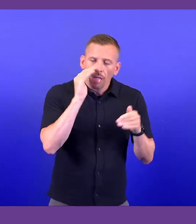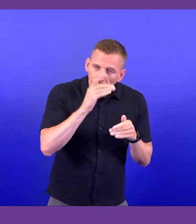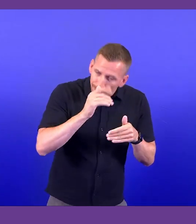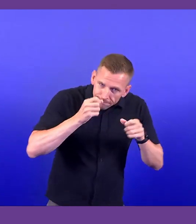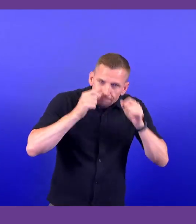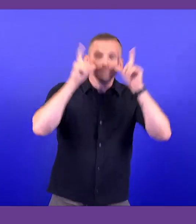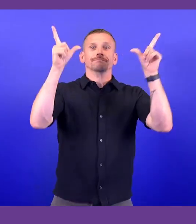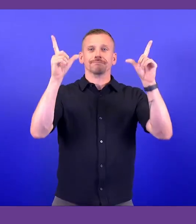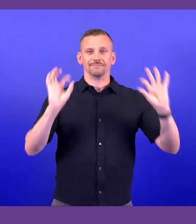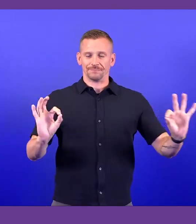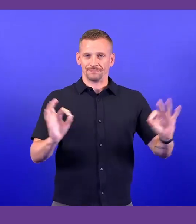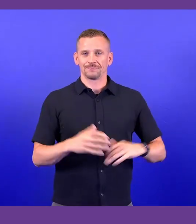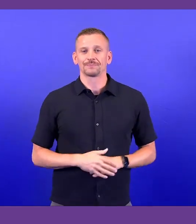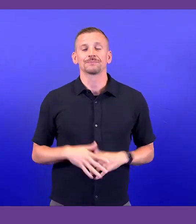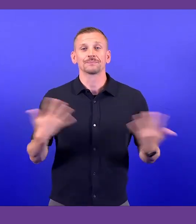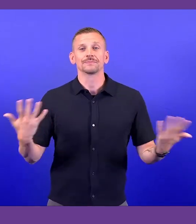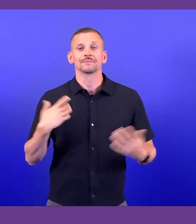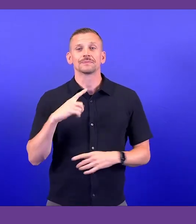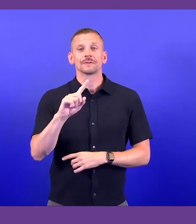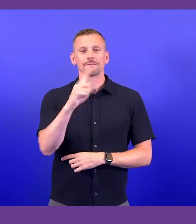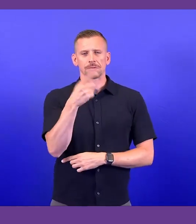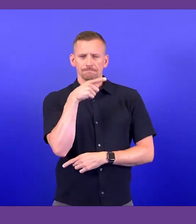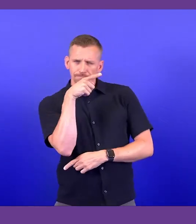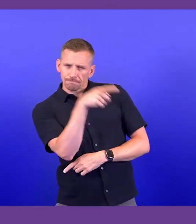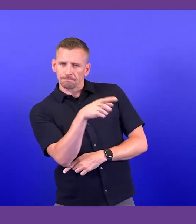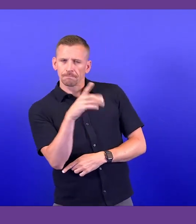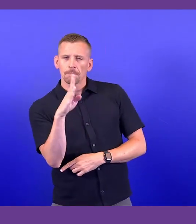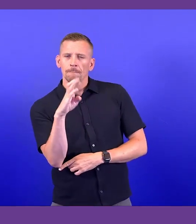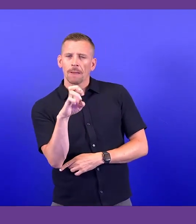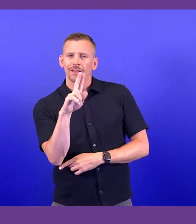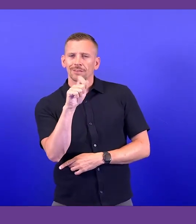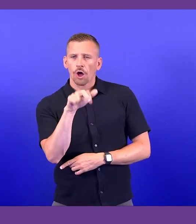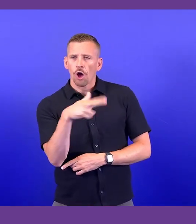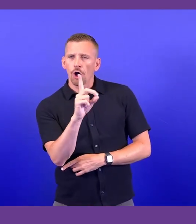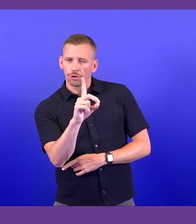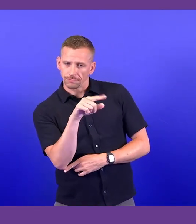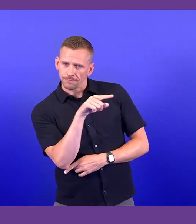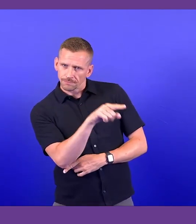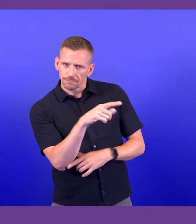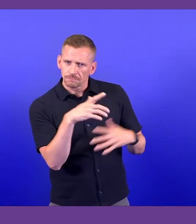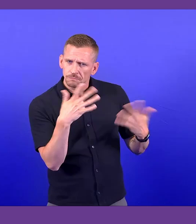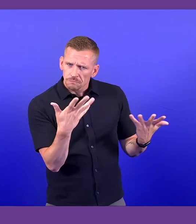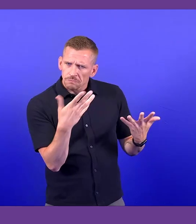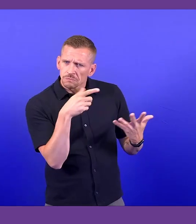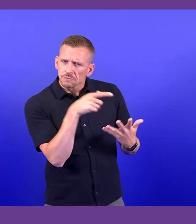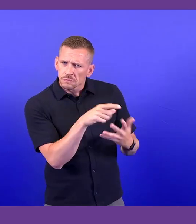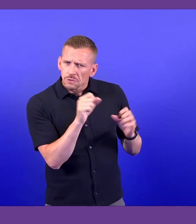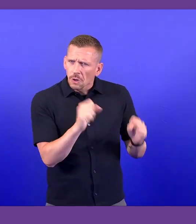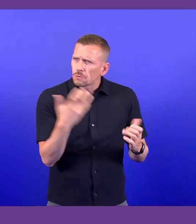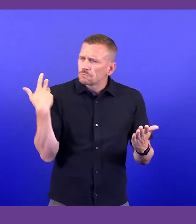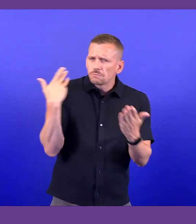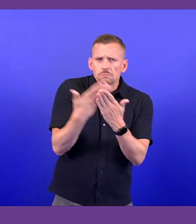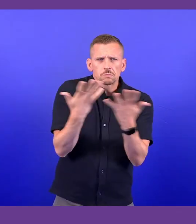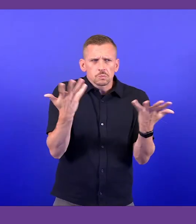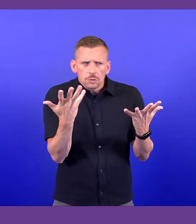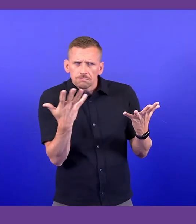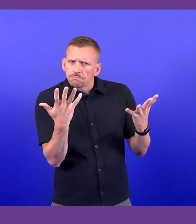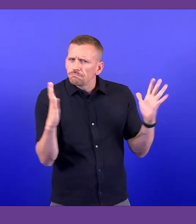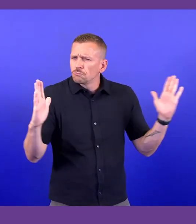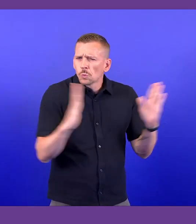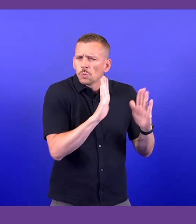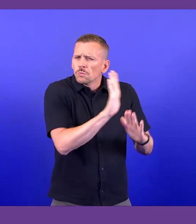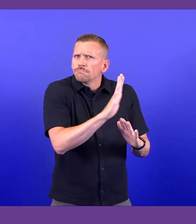brief introduction to who you are and what you do? Yeah, who I am. Hello to all of you. Bertrand Minary, I am the